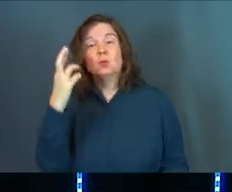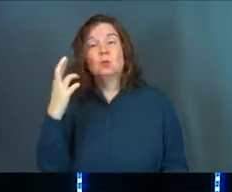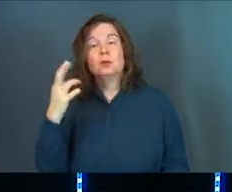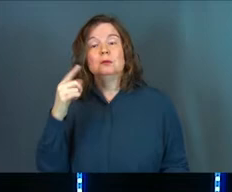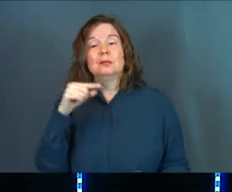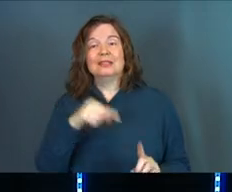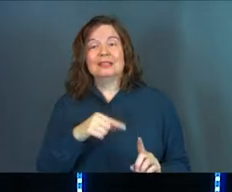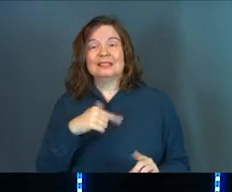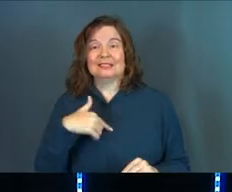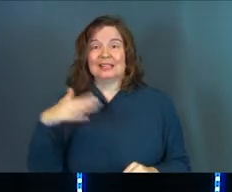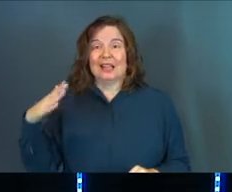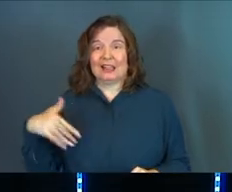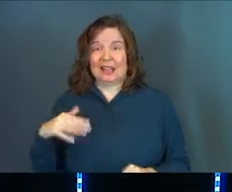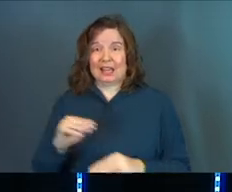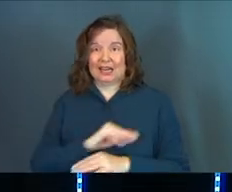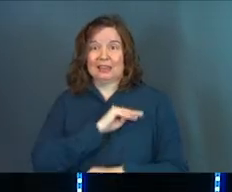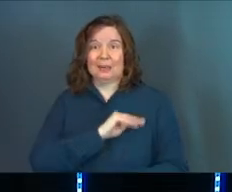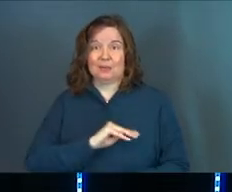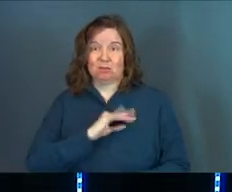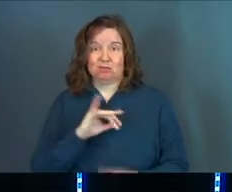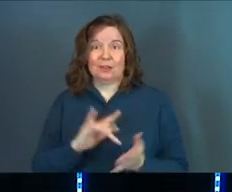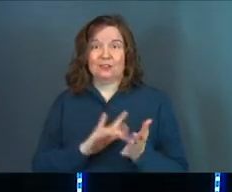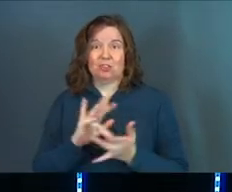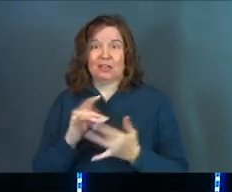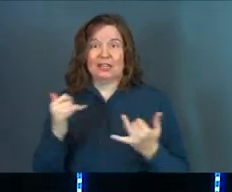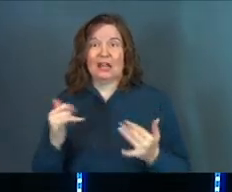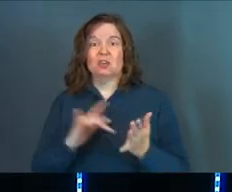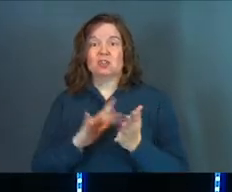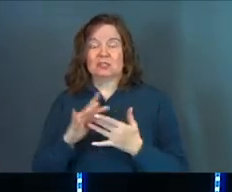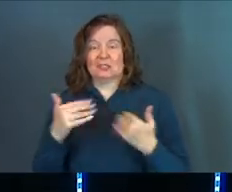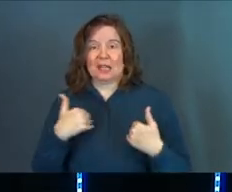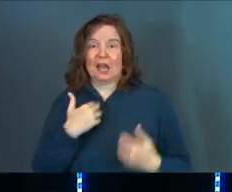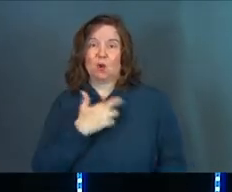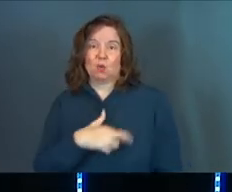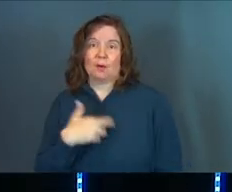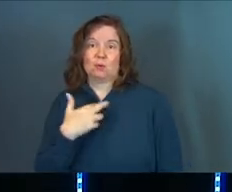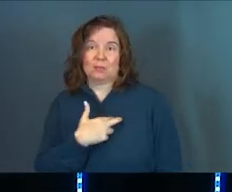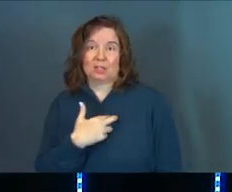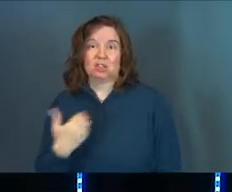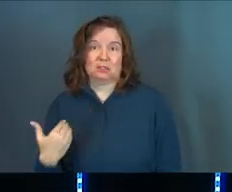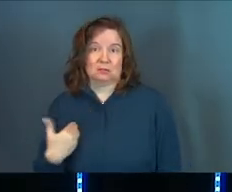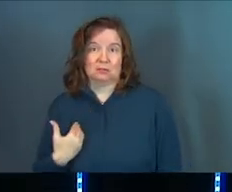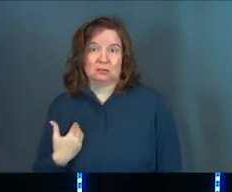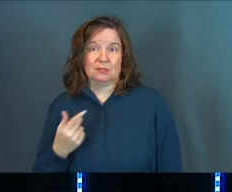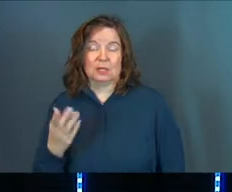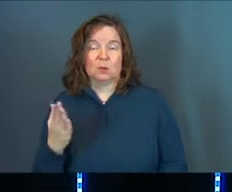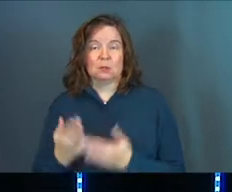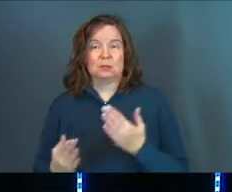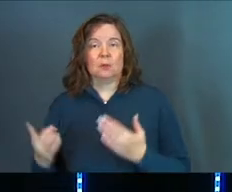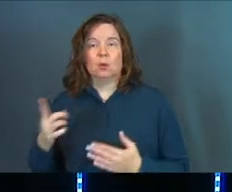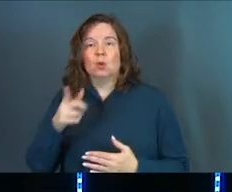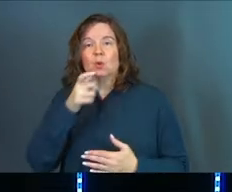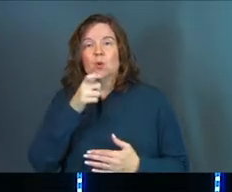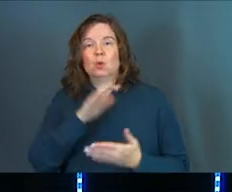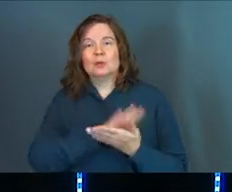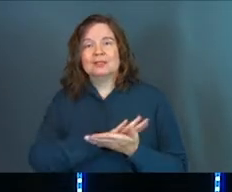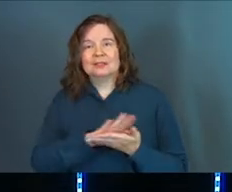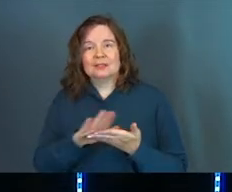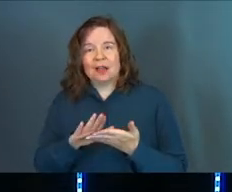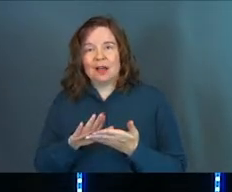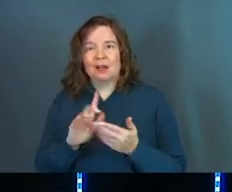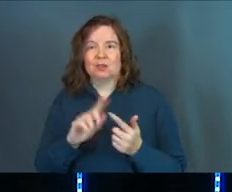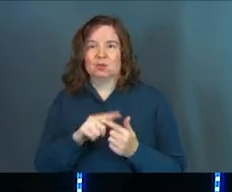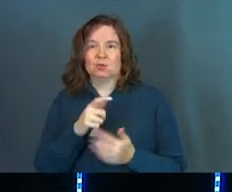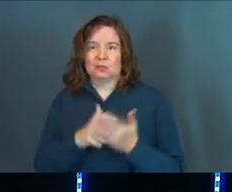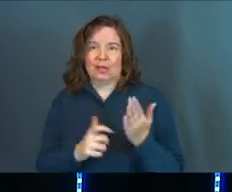reason is because this is late in the ministry of Jesus, and by this point, Jesus had a reputation. He was someone who was kind